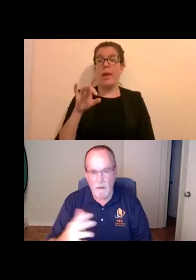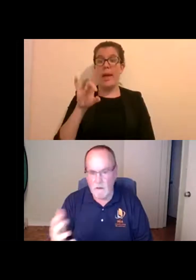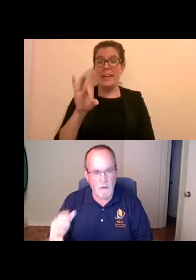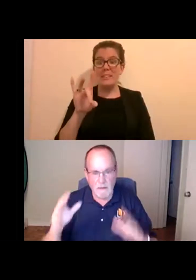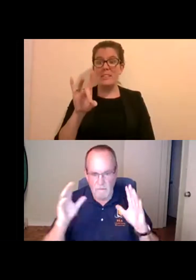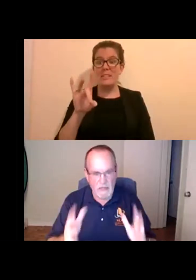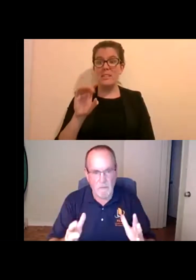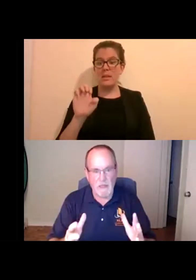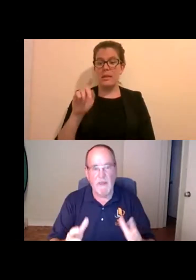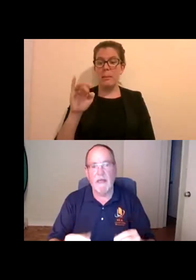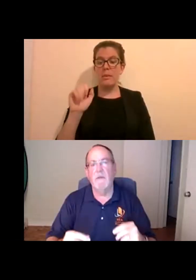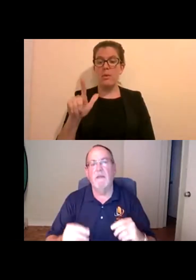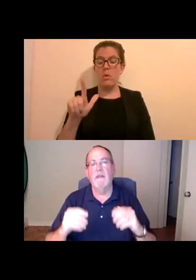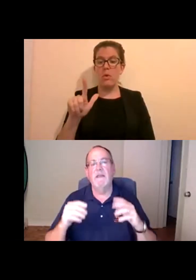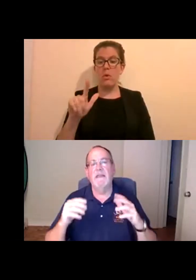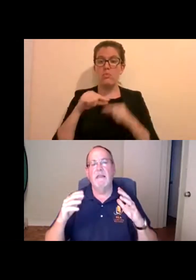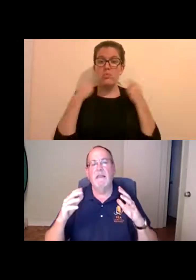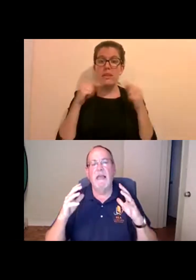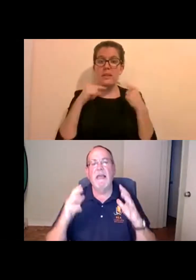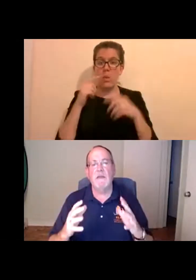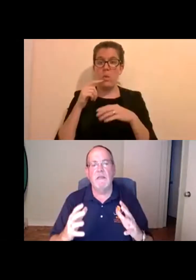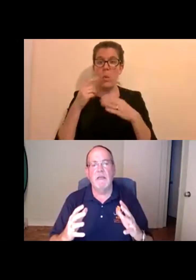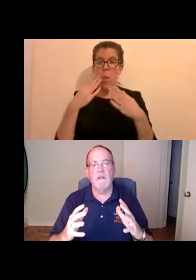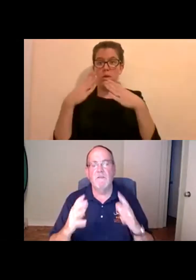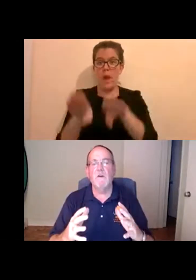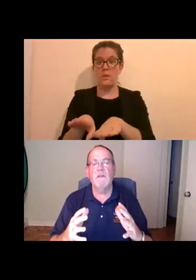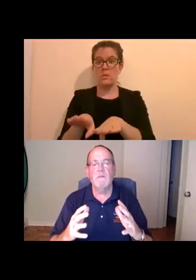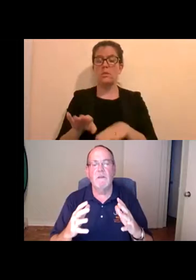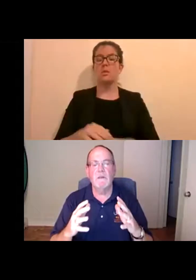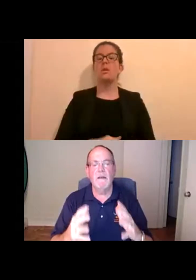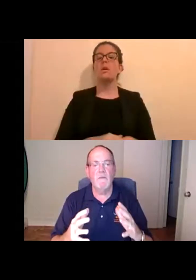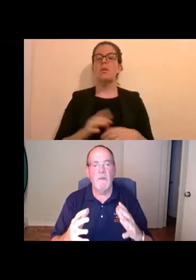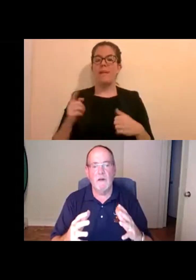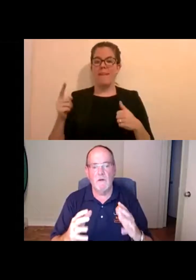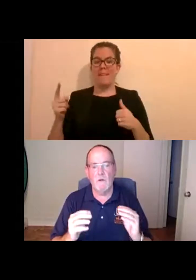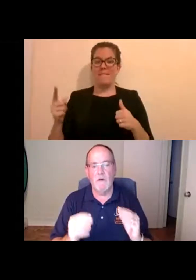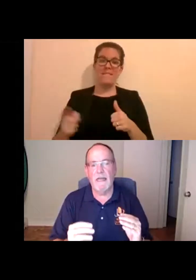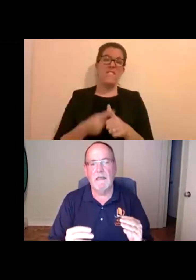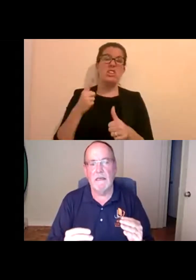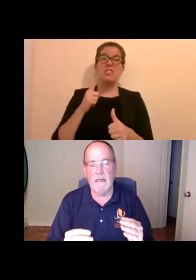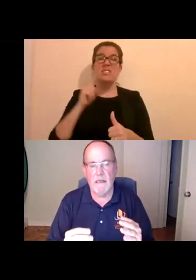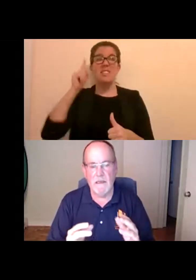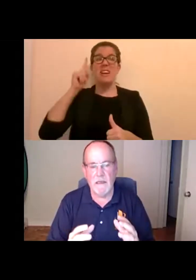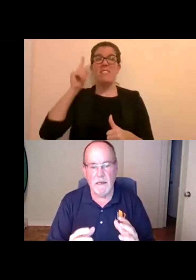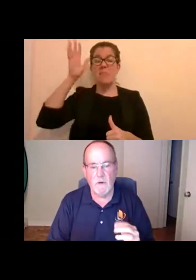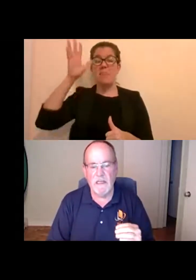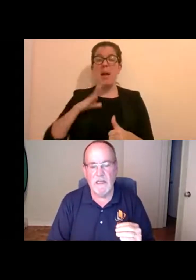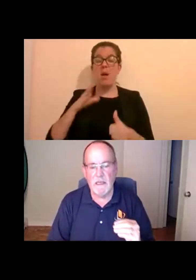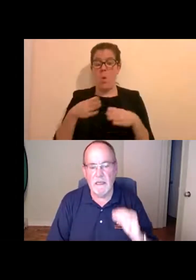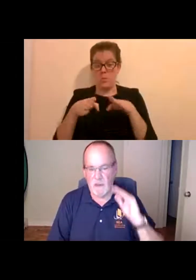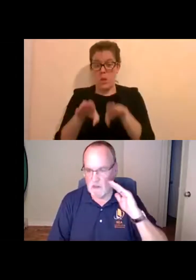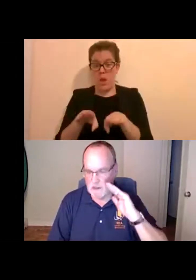probably don't know that much about it, but the expectation, the first deaf man who was ordained as a